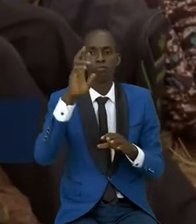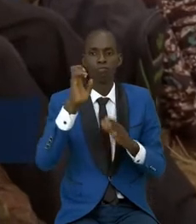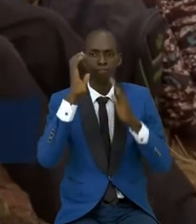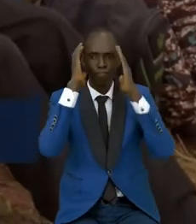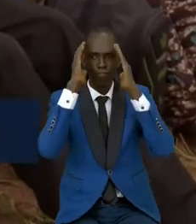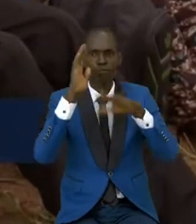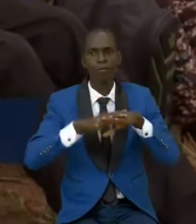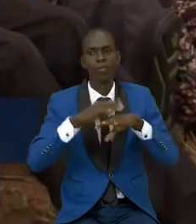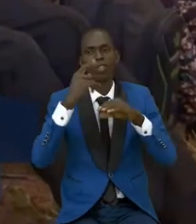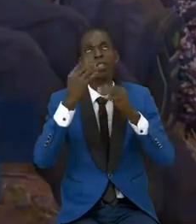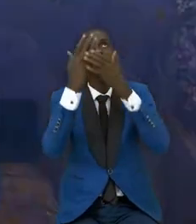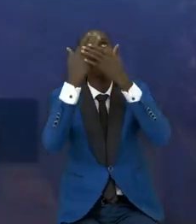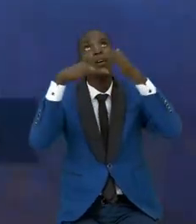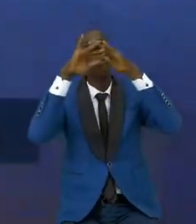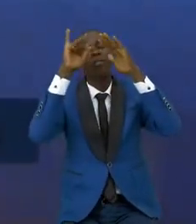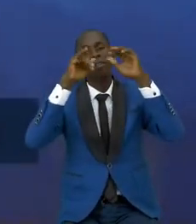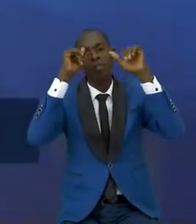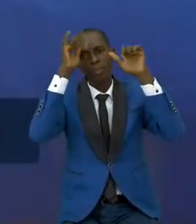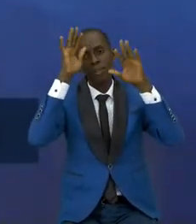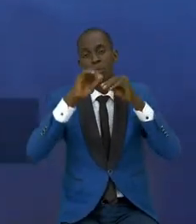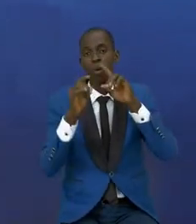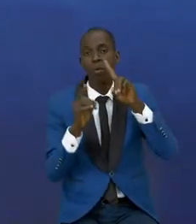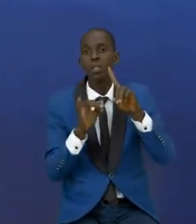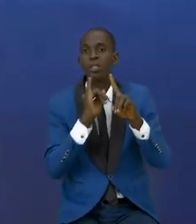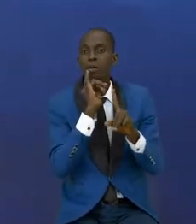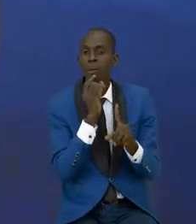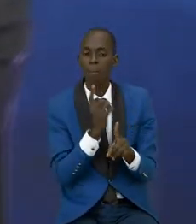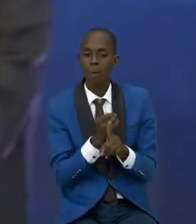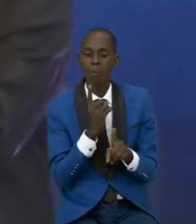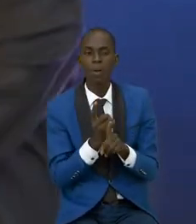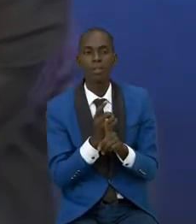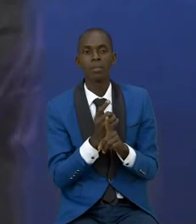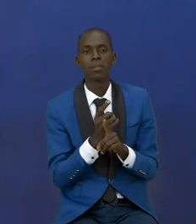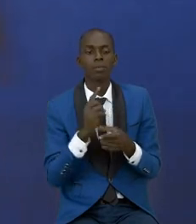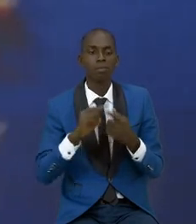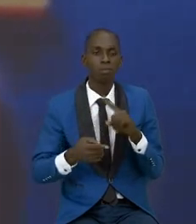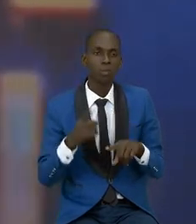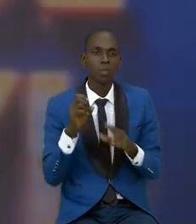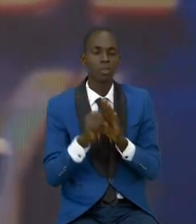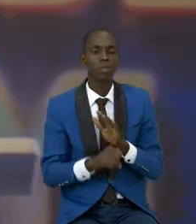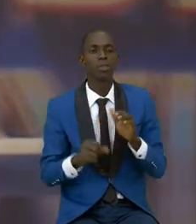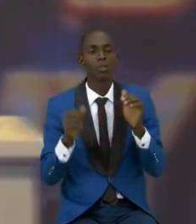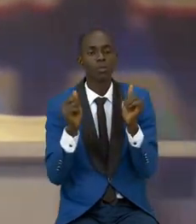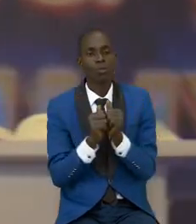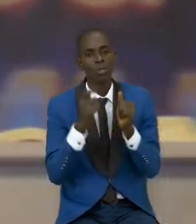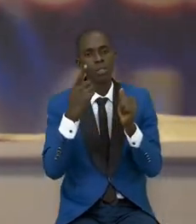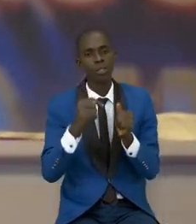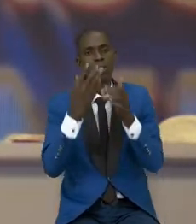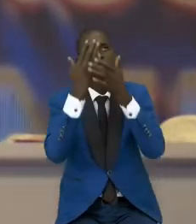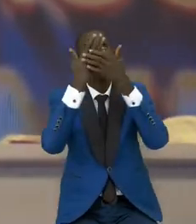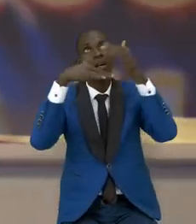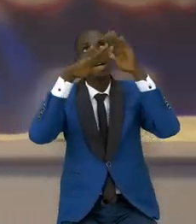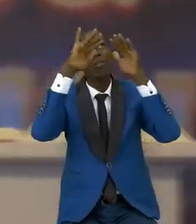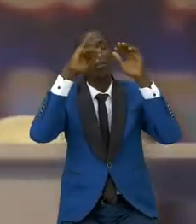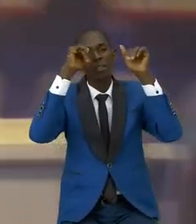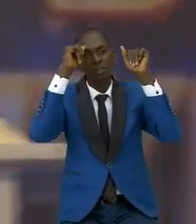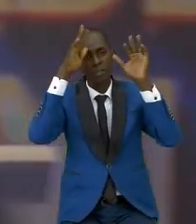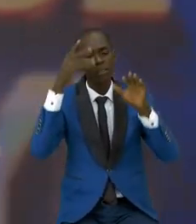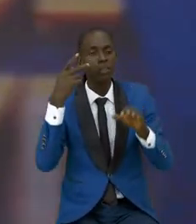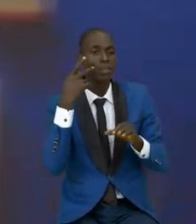proper relationship. Proper relationship with the Heavenly Father. Look at that.